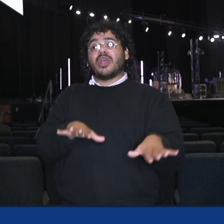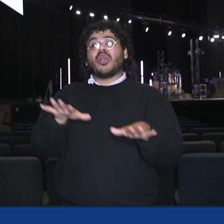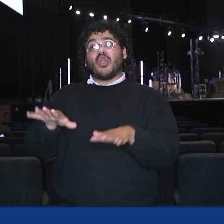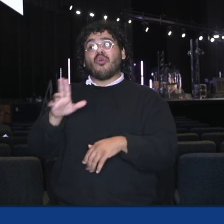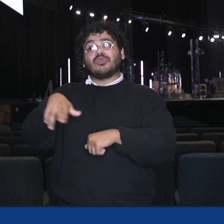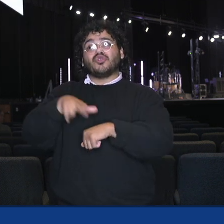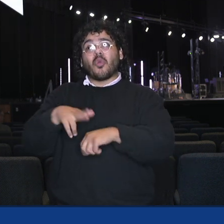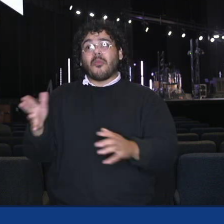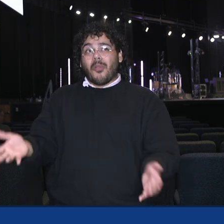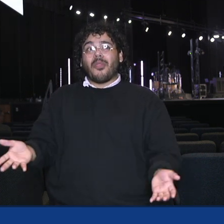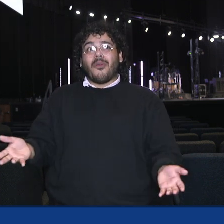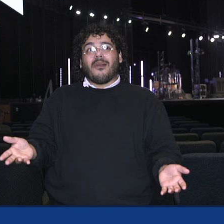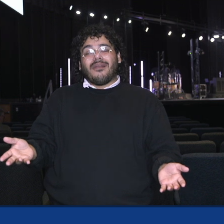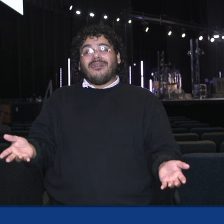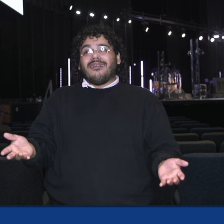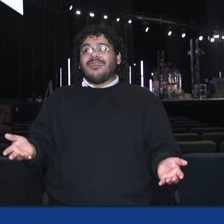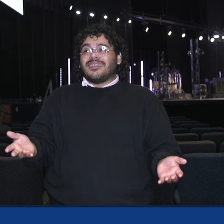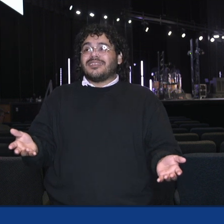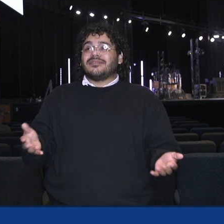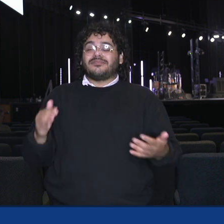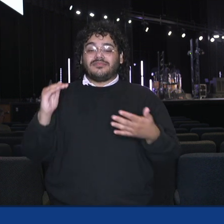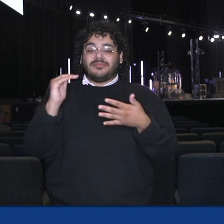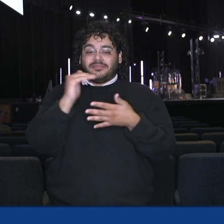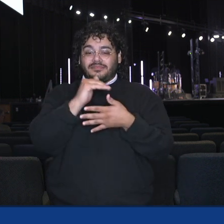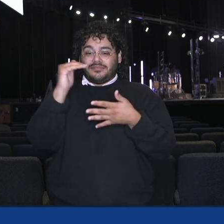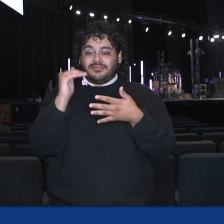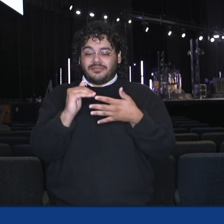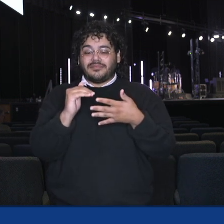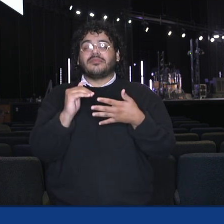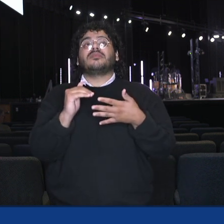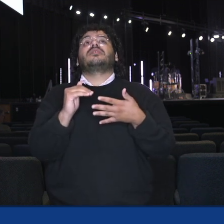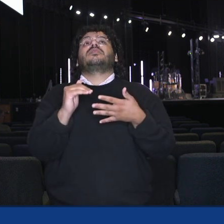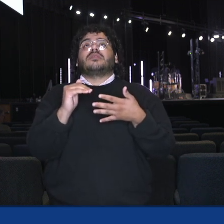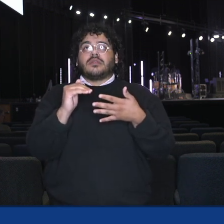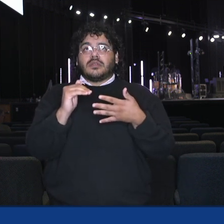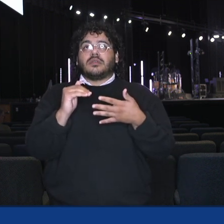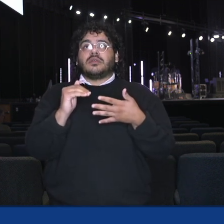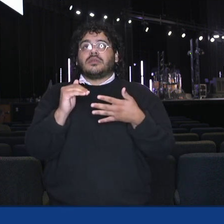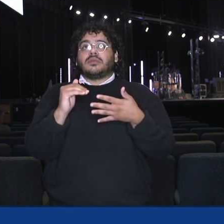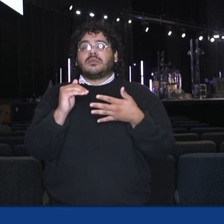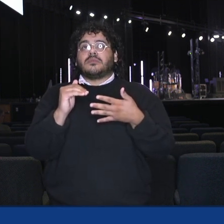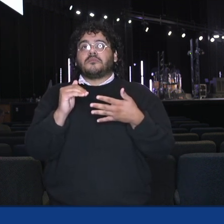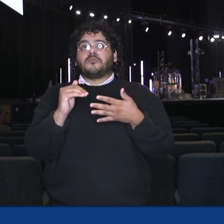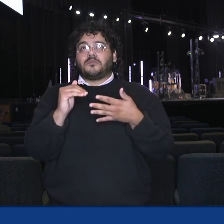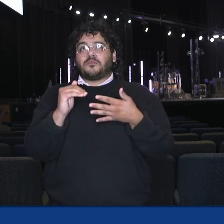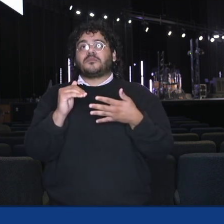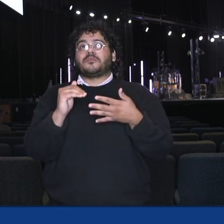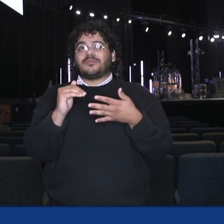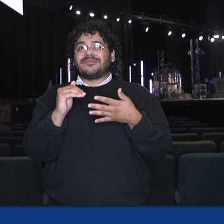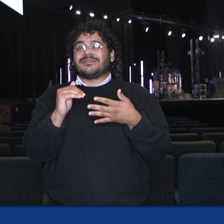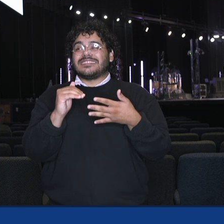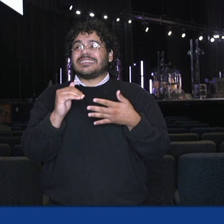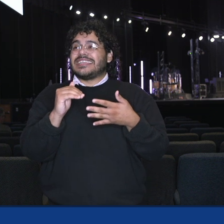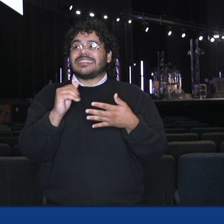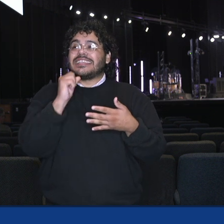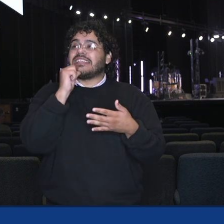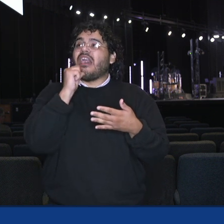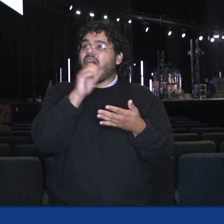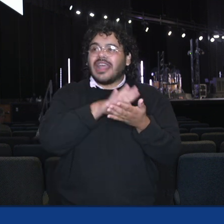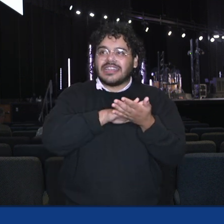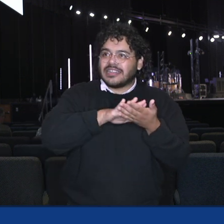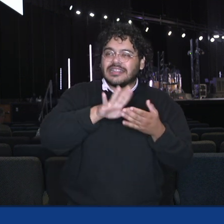normal. Thing two is that this spiritual affliction, this unclean spirit, had